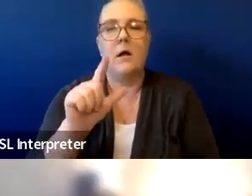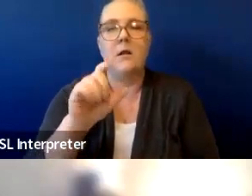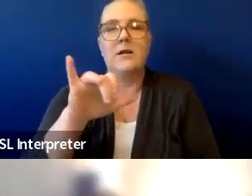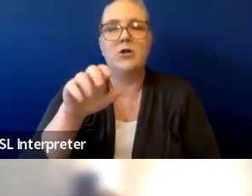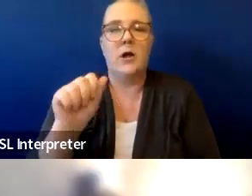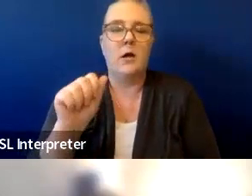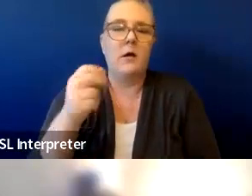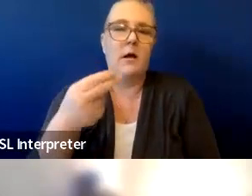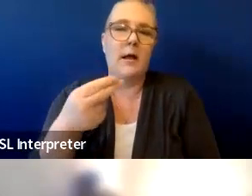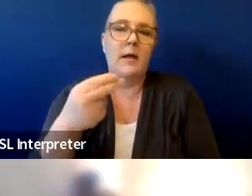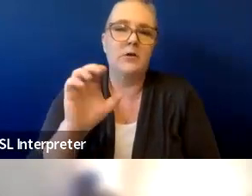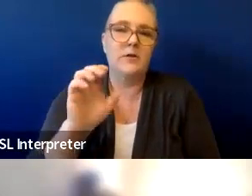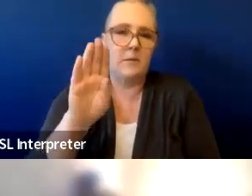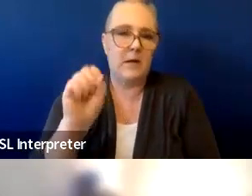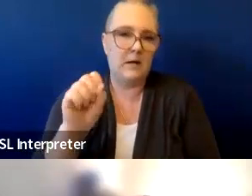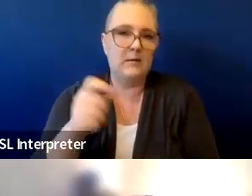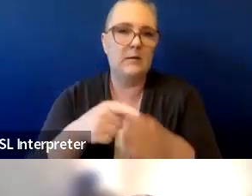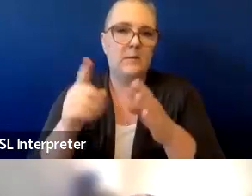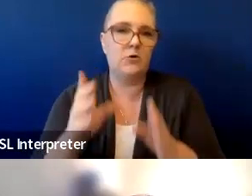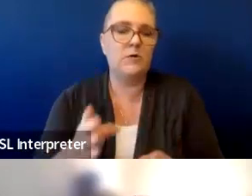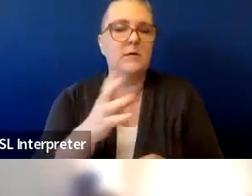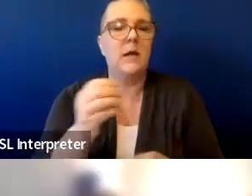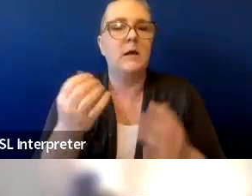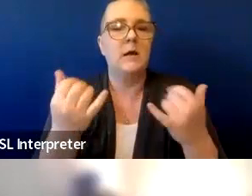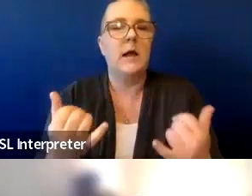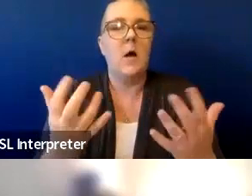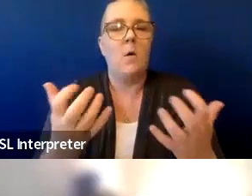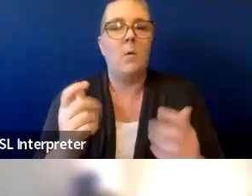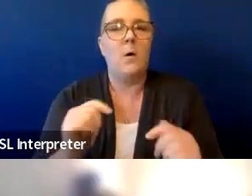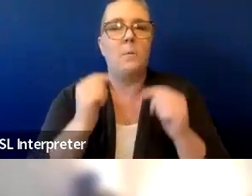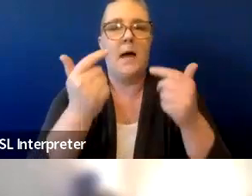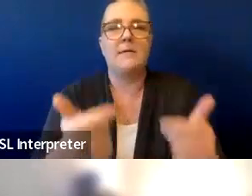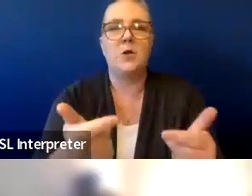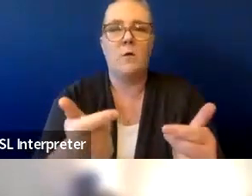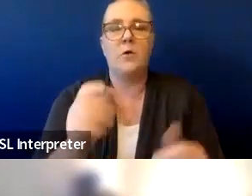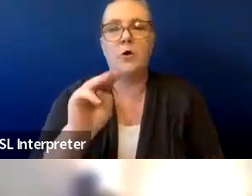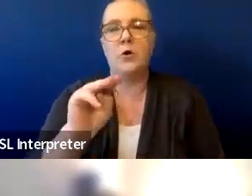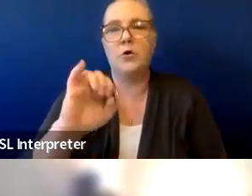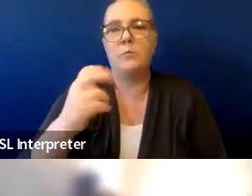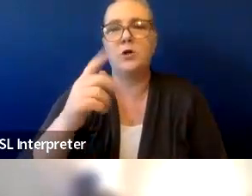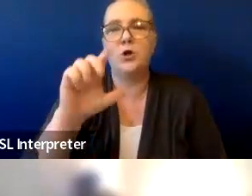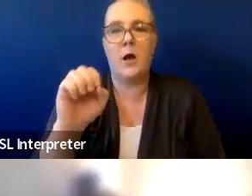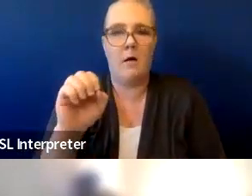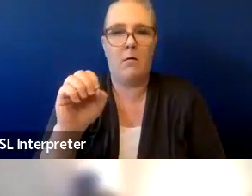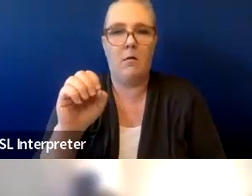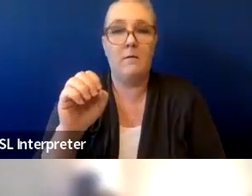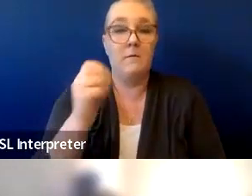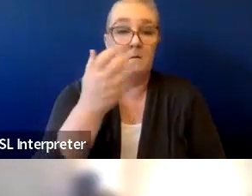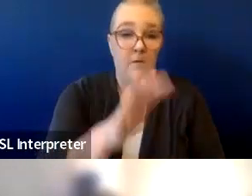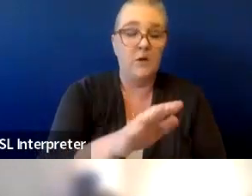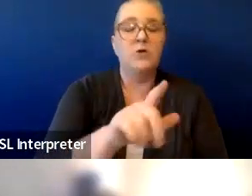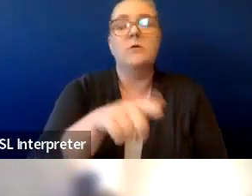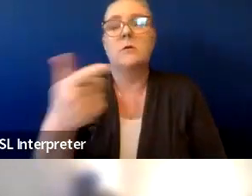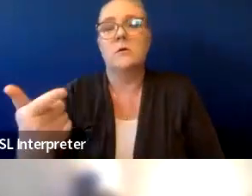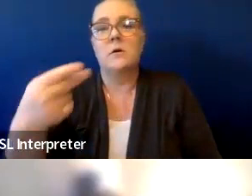HCBS specialist. And now I would like to pass the mic over to Michelle Duchenne and then to Helen. They